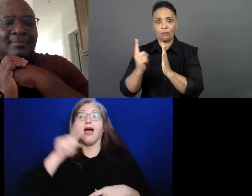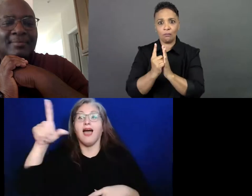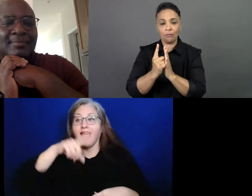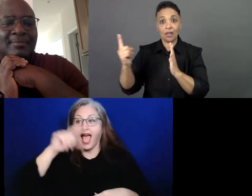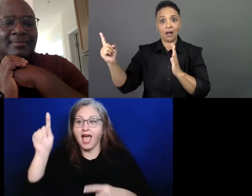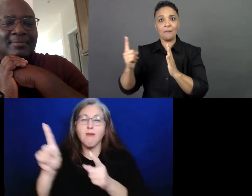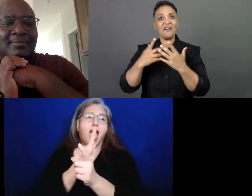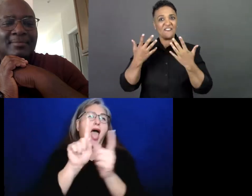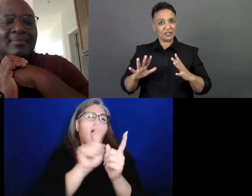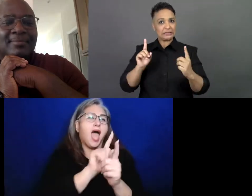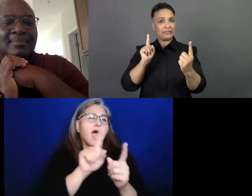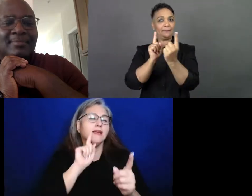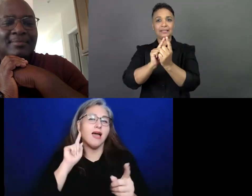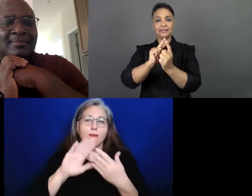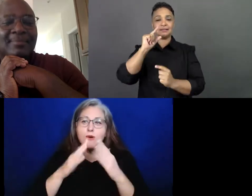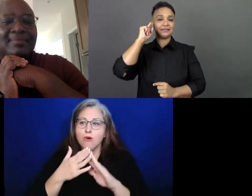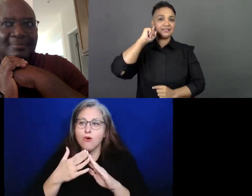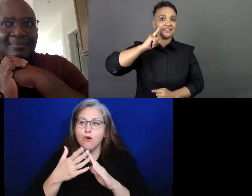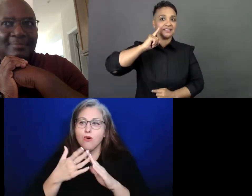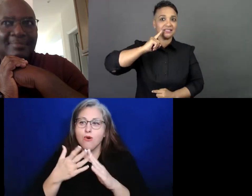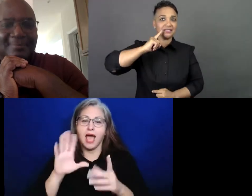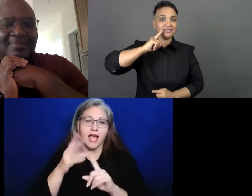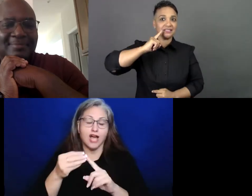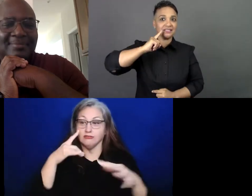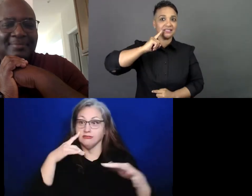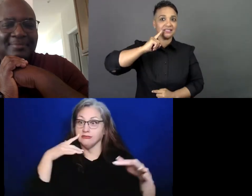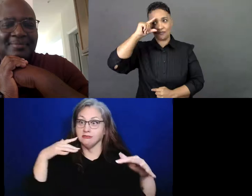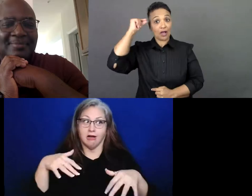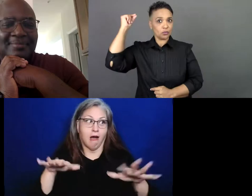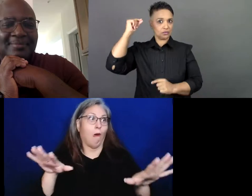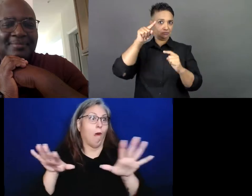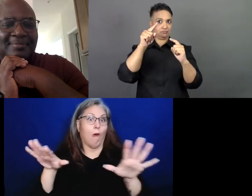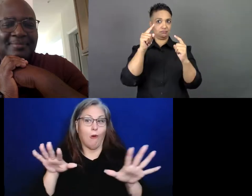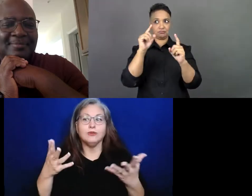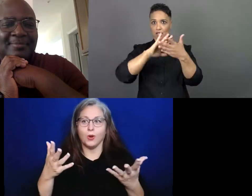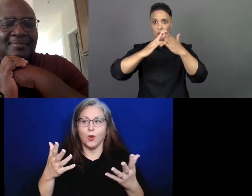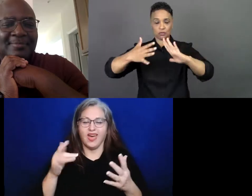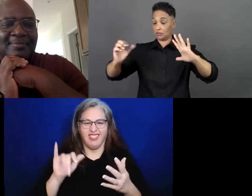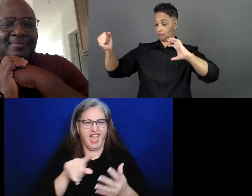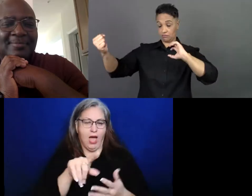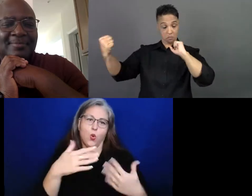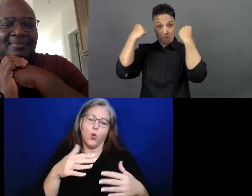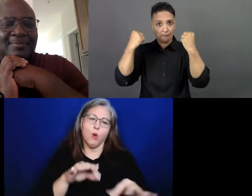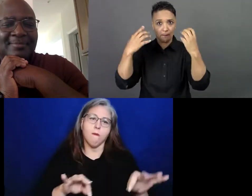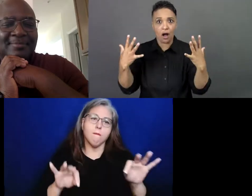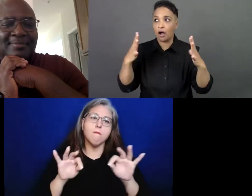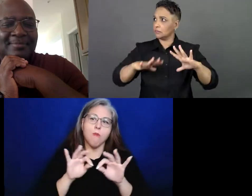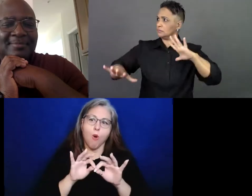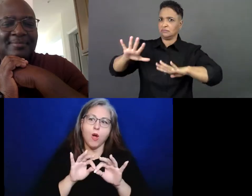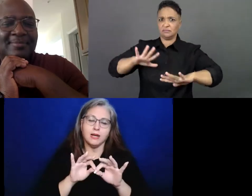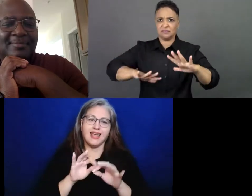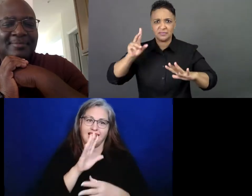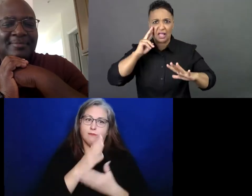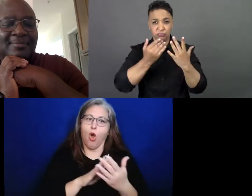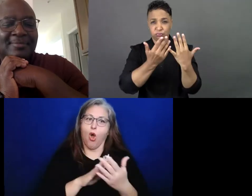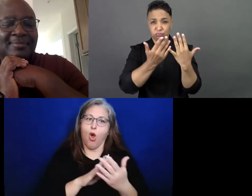met deaf community, culture shock. So those are very important part of